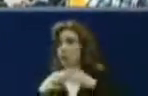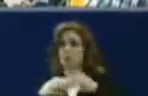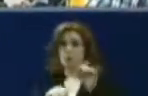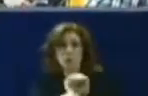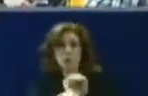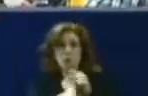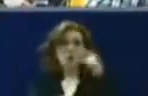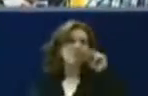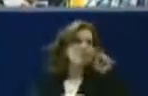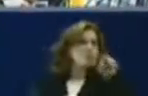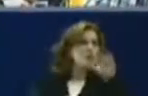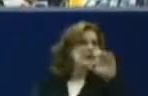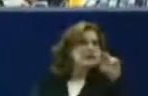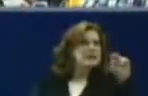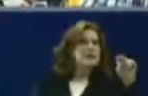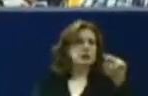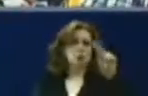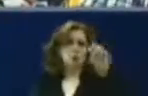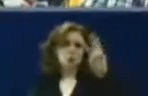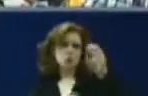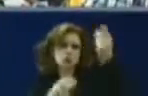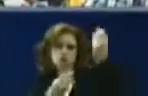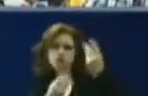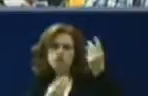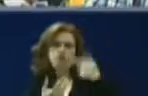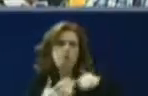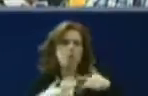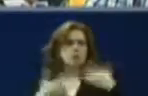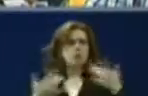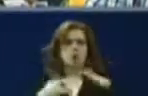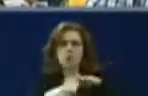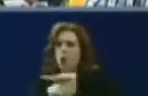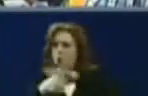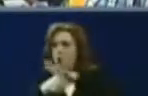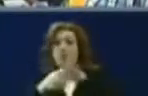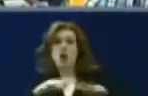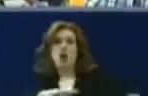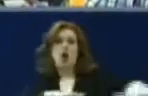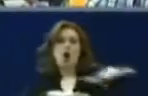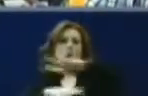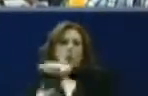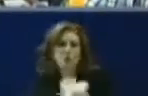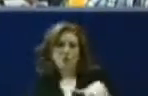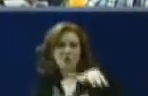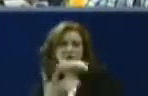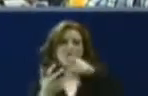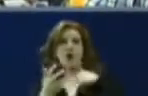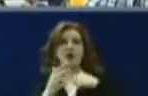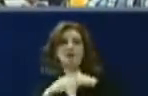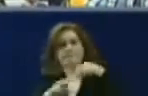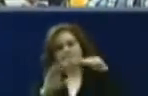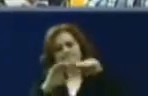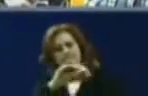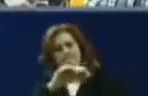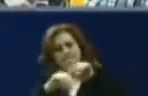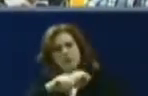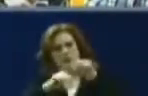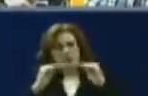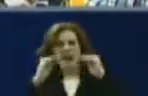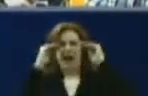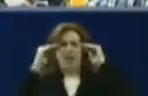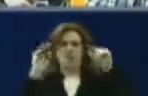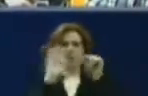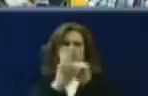watch CNN News to inform ourselves of what was going on locally and worldwide. We spent time focusing on higher grade level problems to challenge